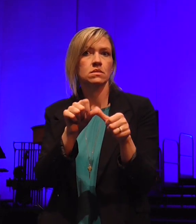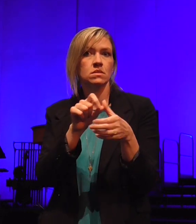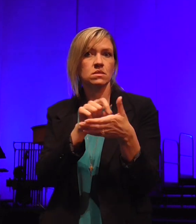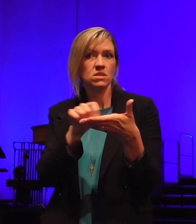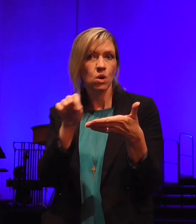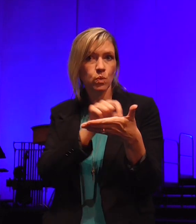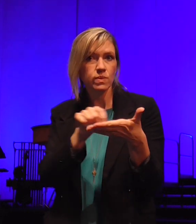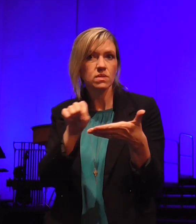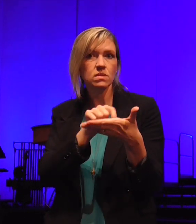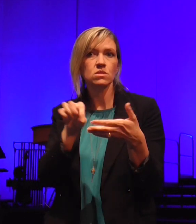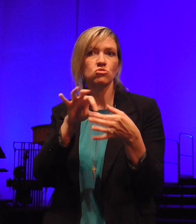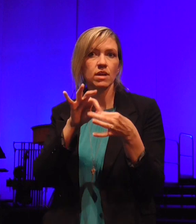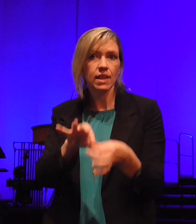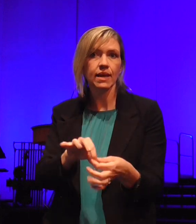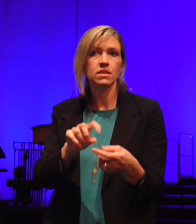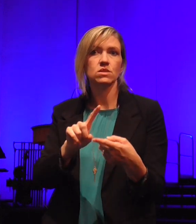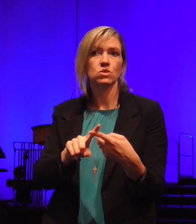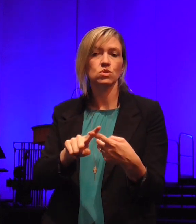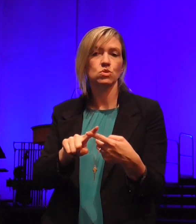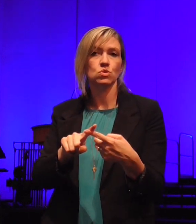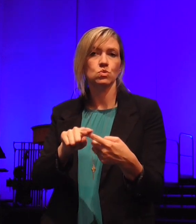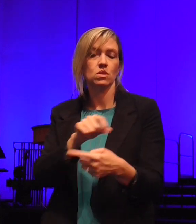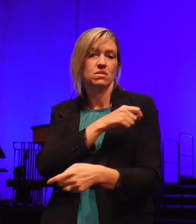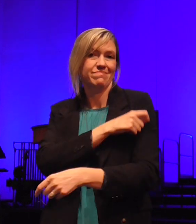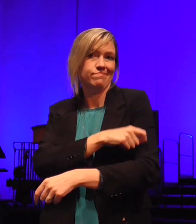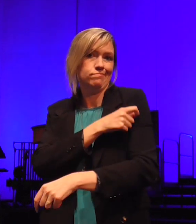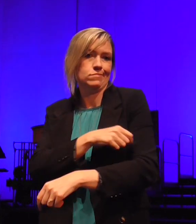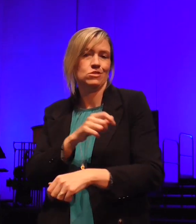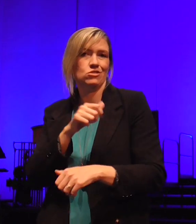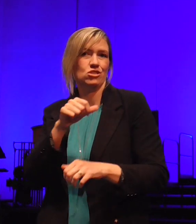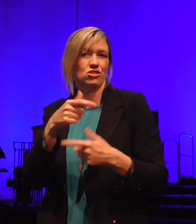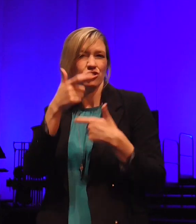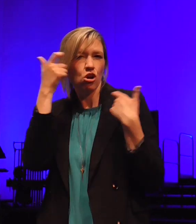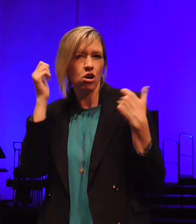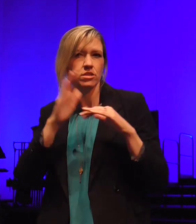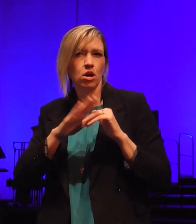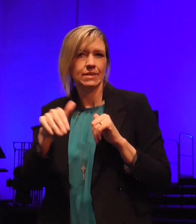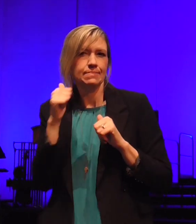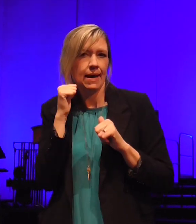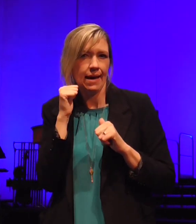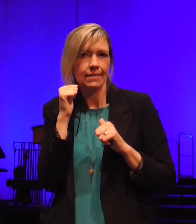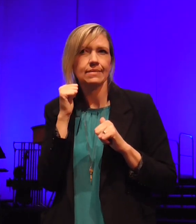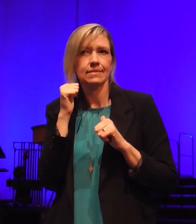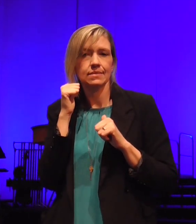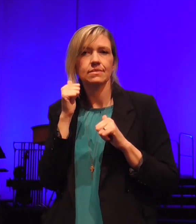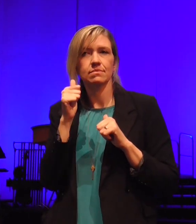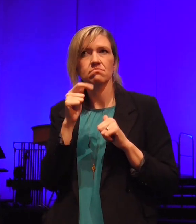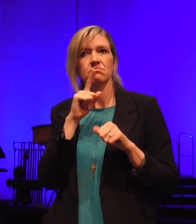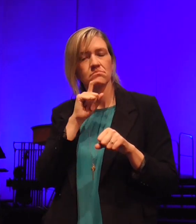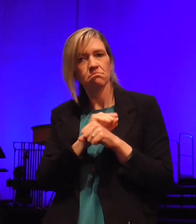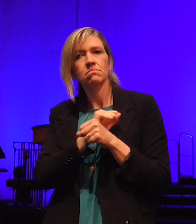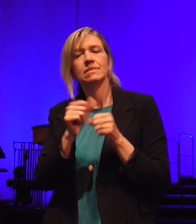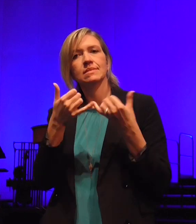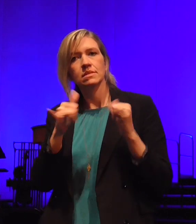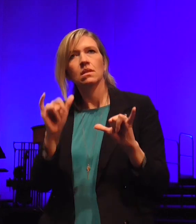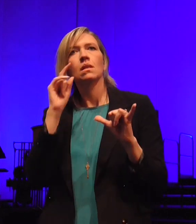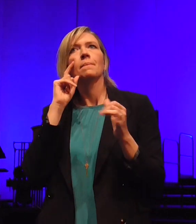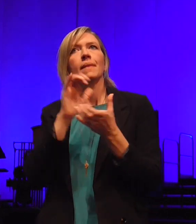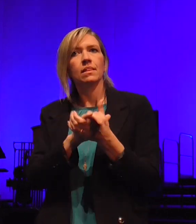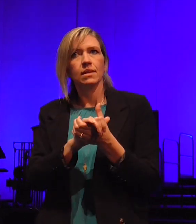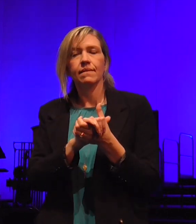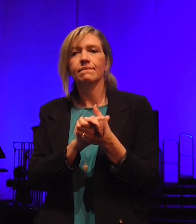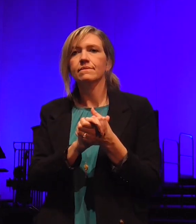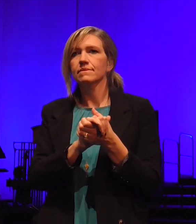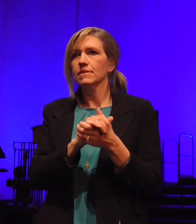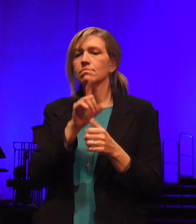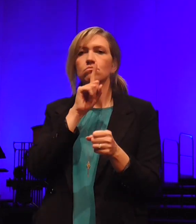notes of slavery written on the scars of his back. And yet, he believed so strongly in